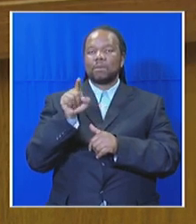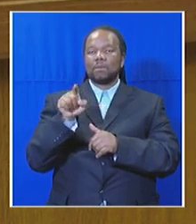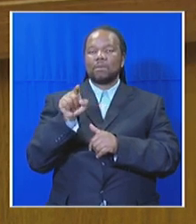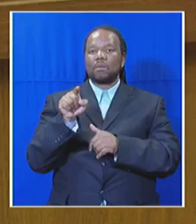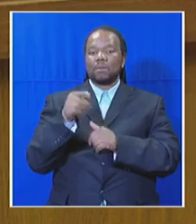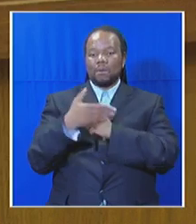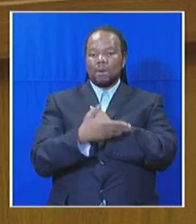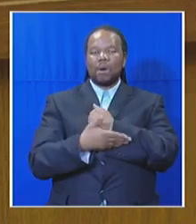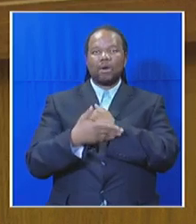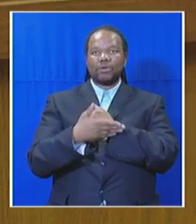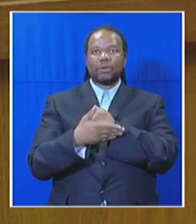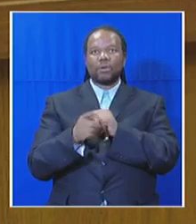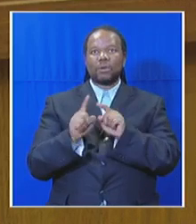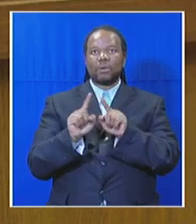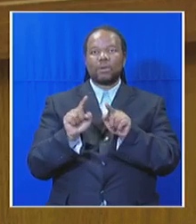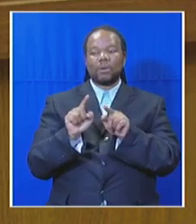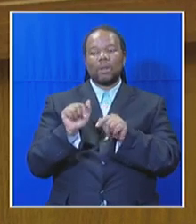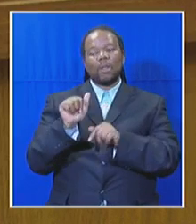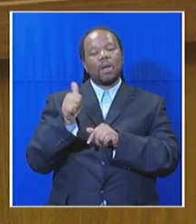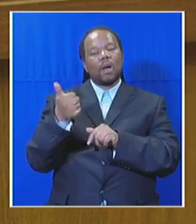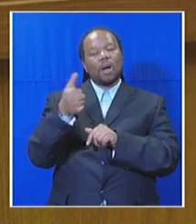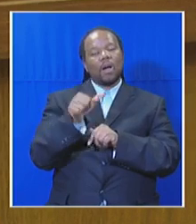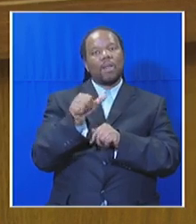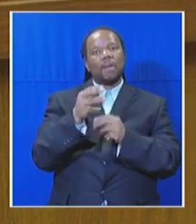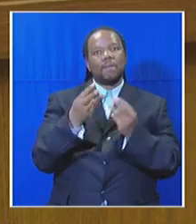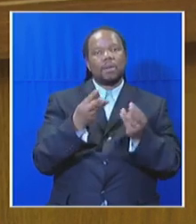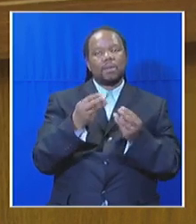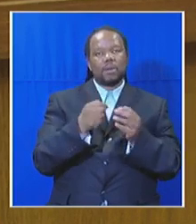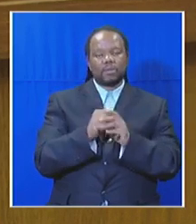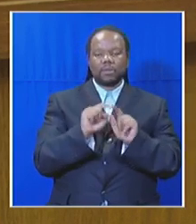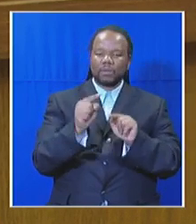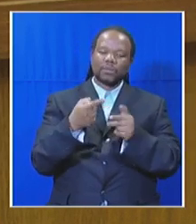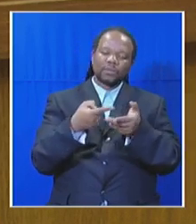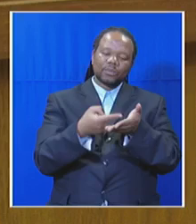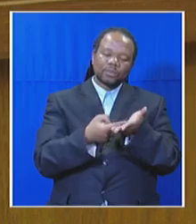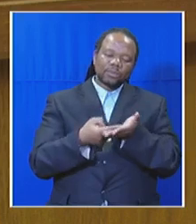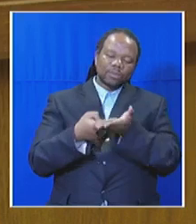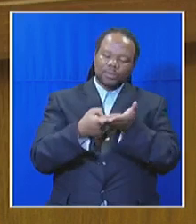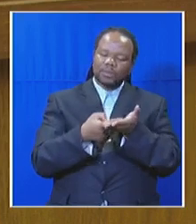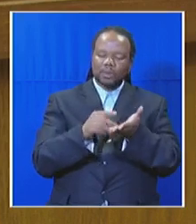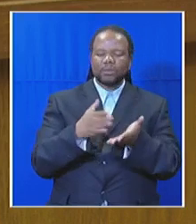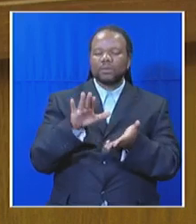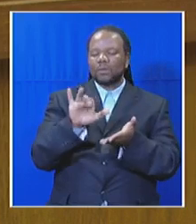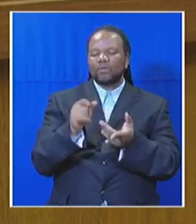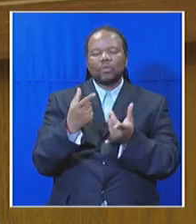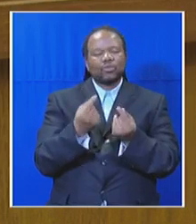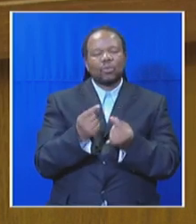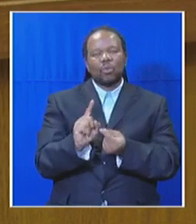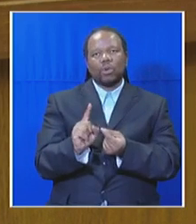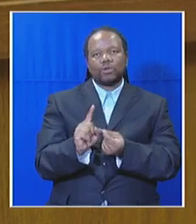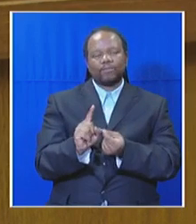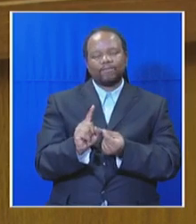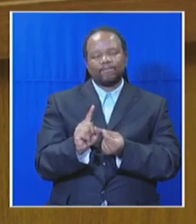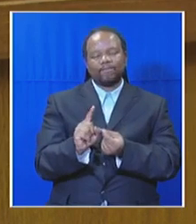It was not raised by other people. It had been discussed, what do we do? At that time, there was an